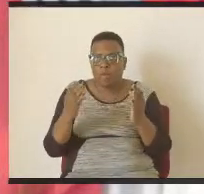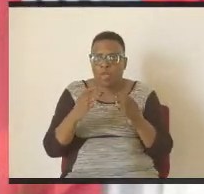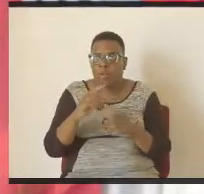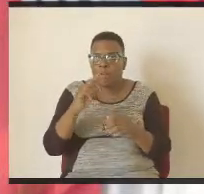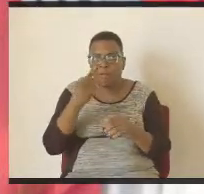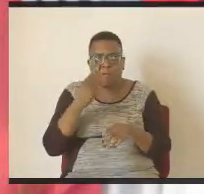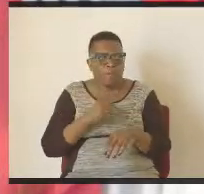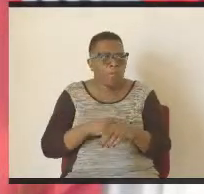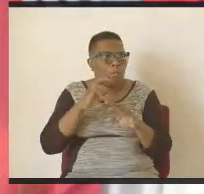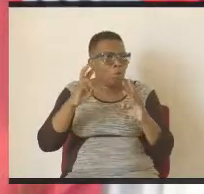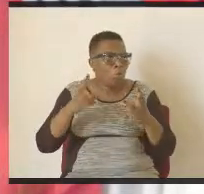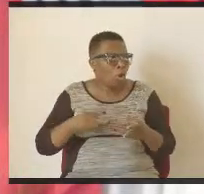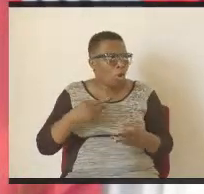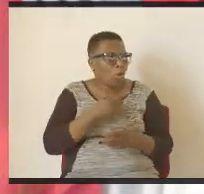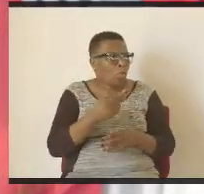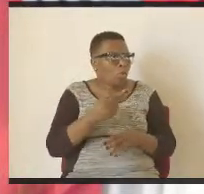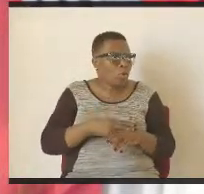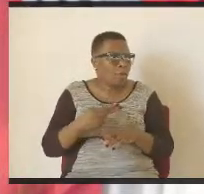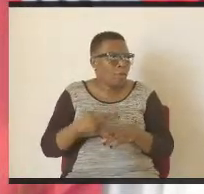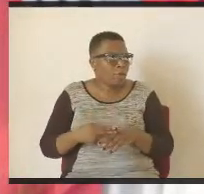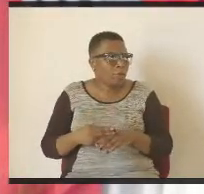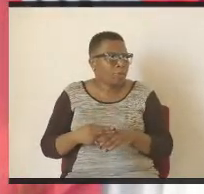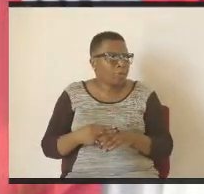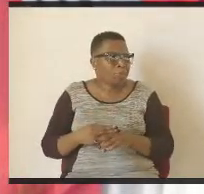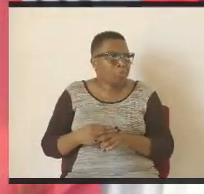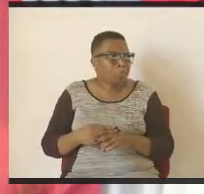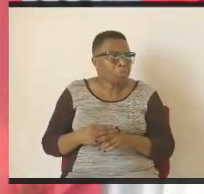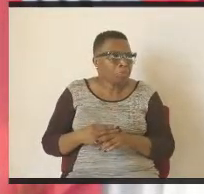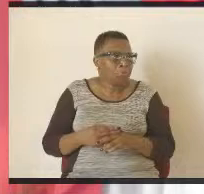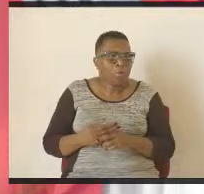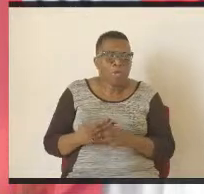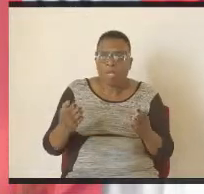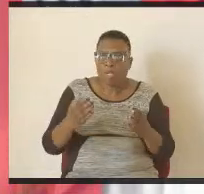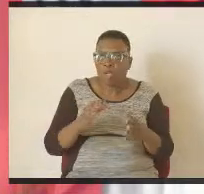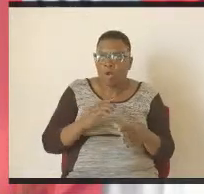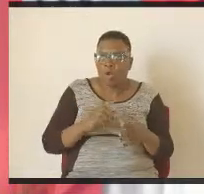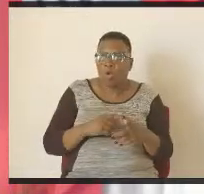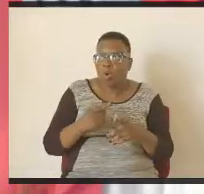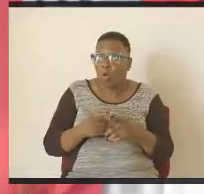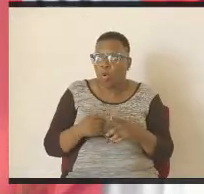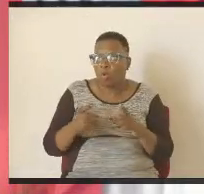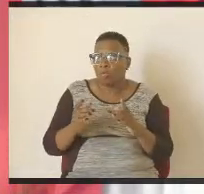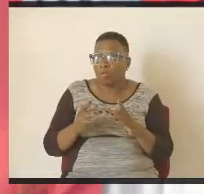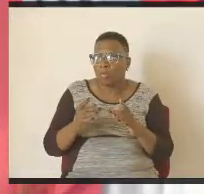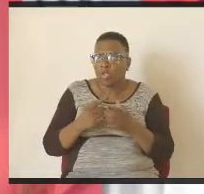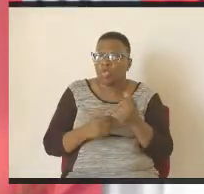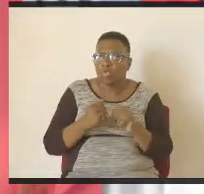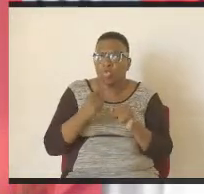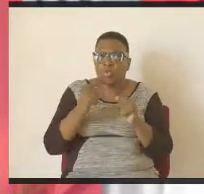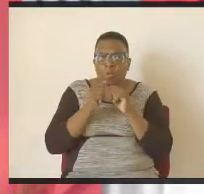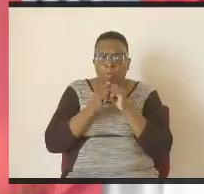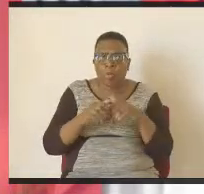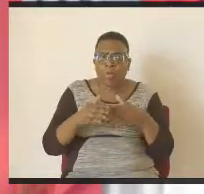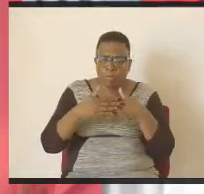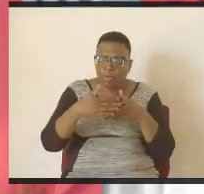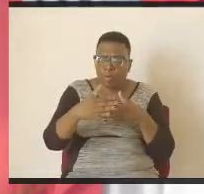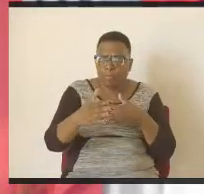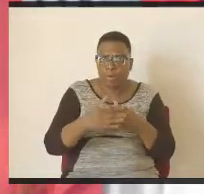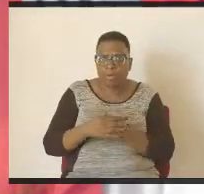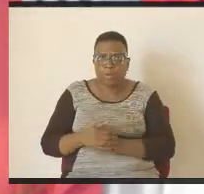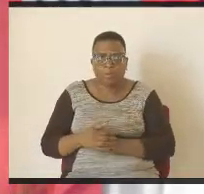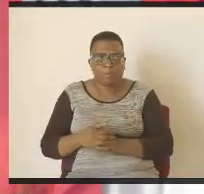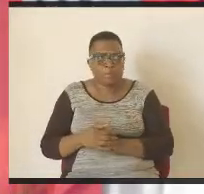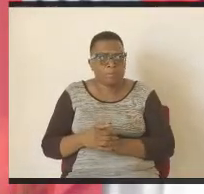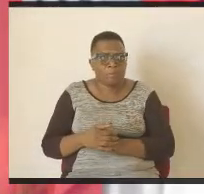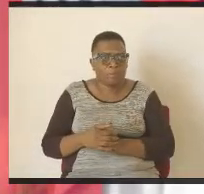to Havenhill Baptist Church, whether you're here or in the auditorium, and trust that you have been blessed so far. And it's very clear, this is icing